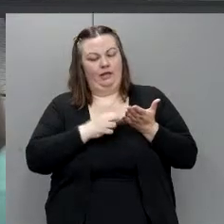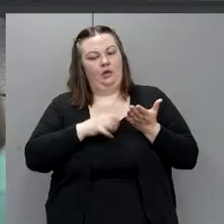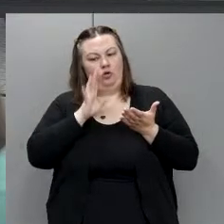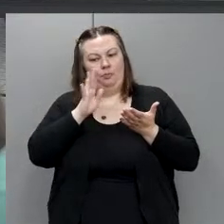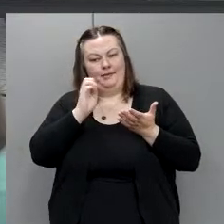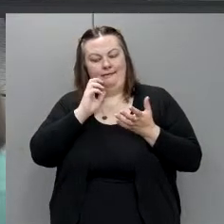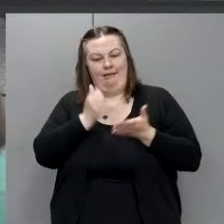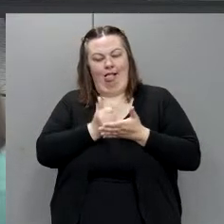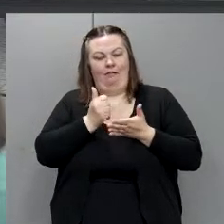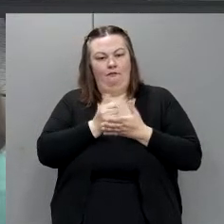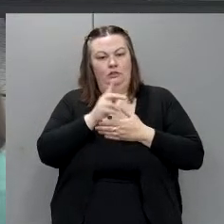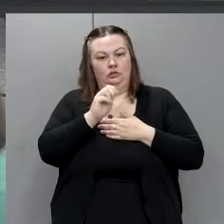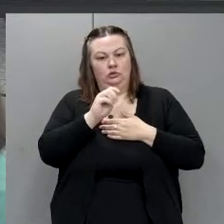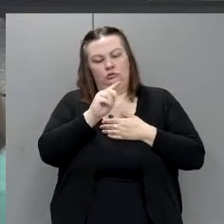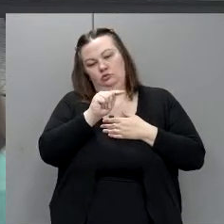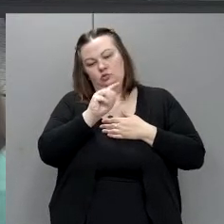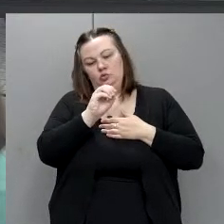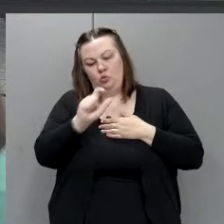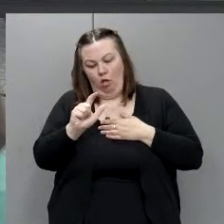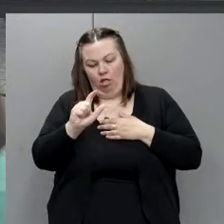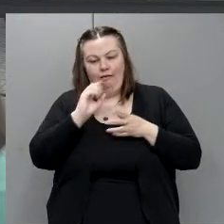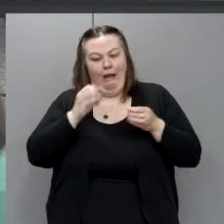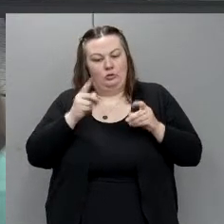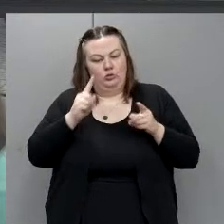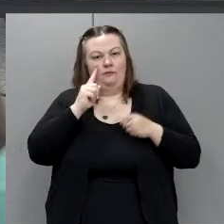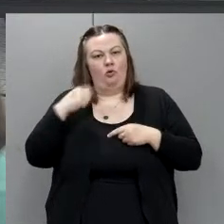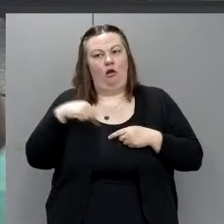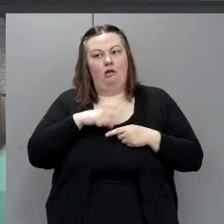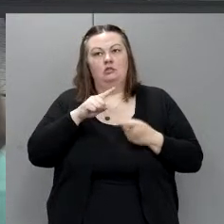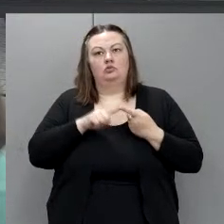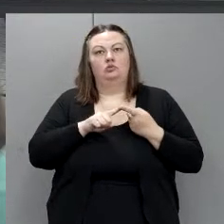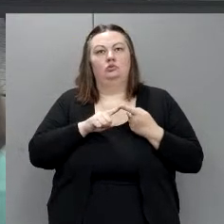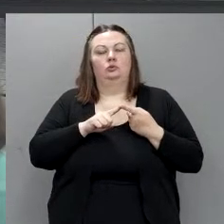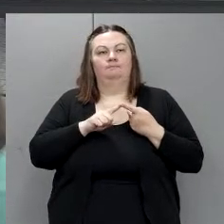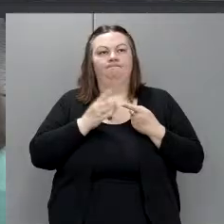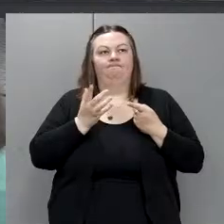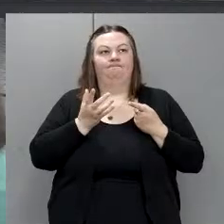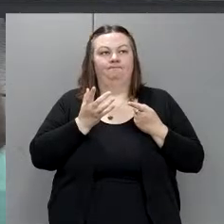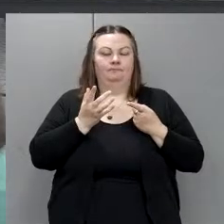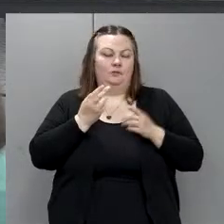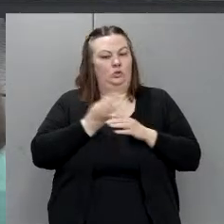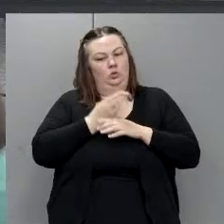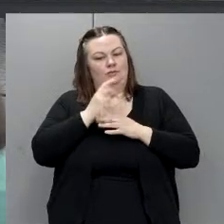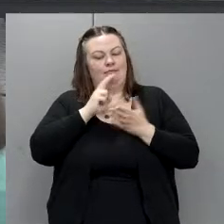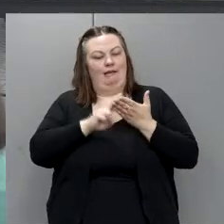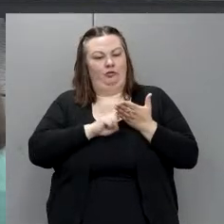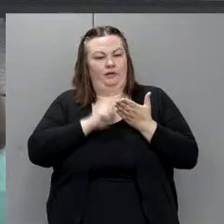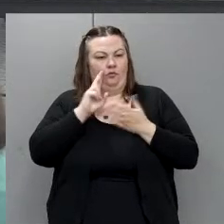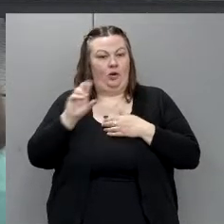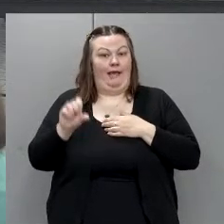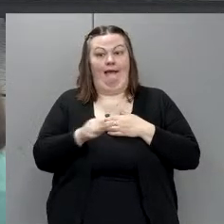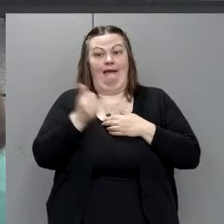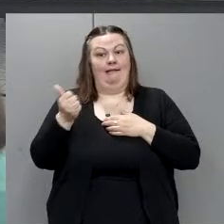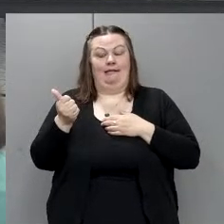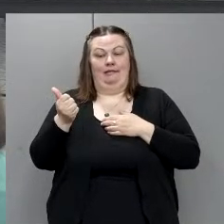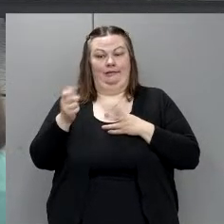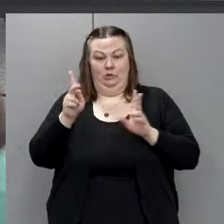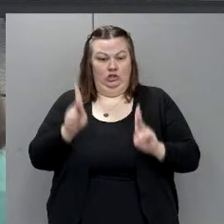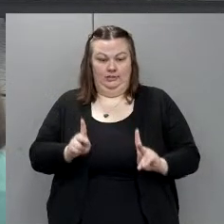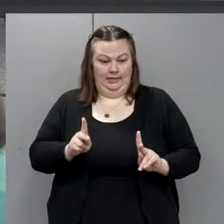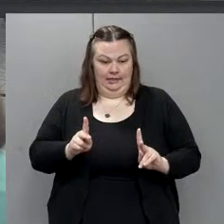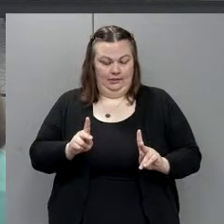a useful tool and an opportunity for us to utilize this contract for any person that